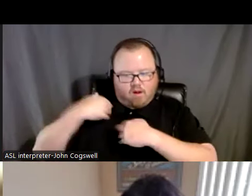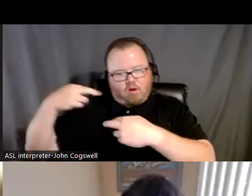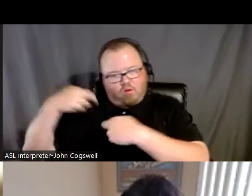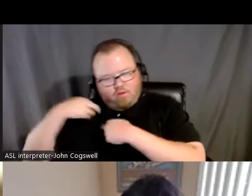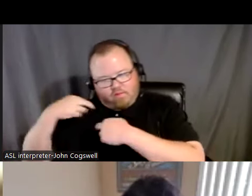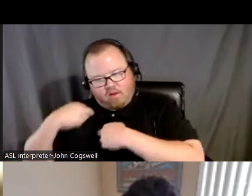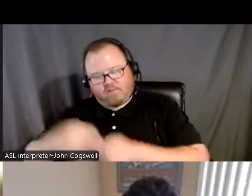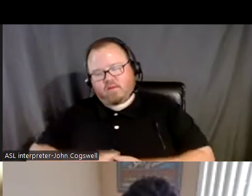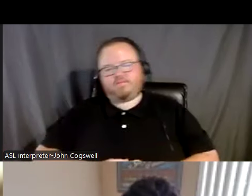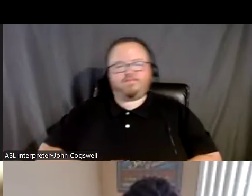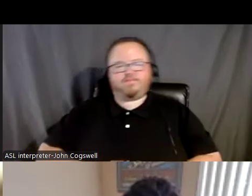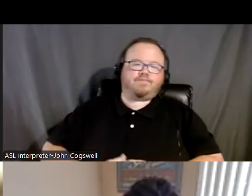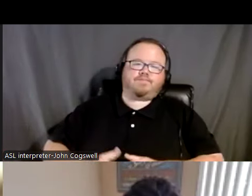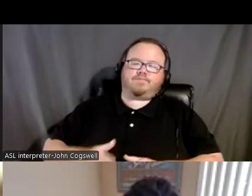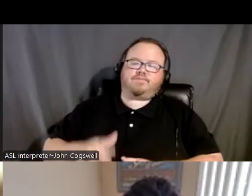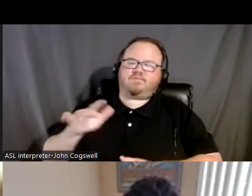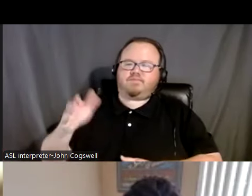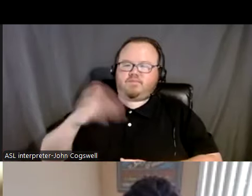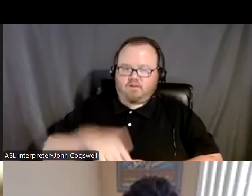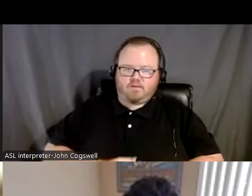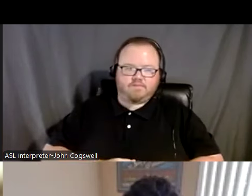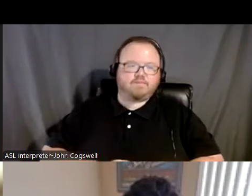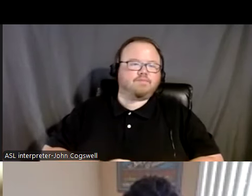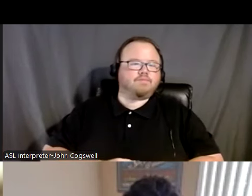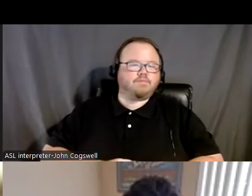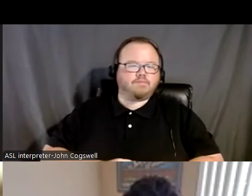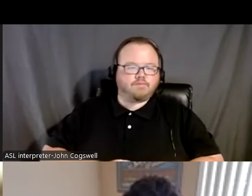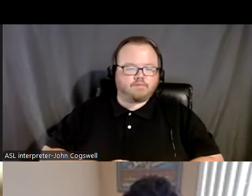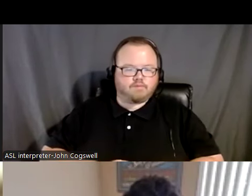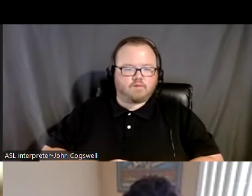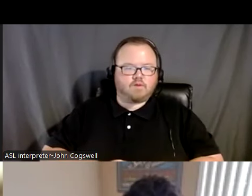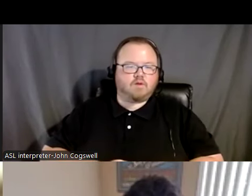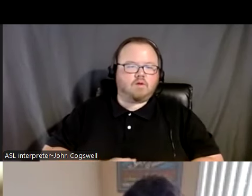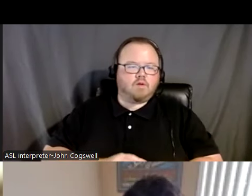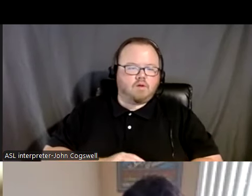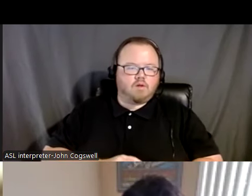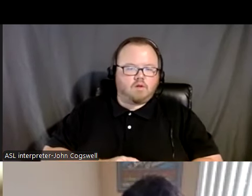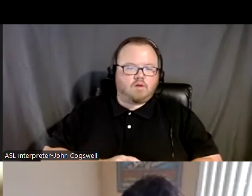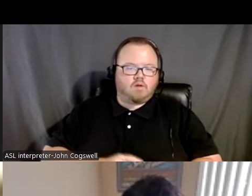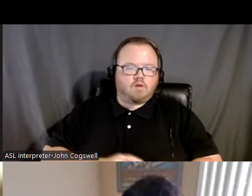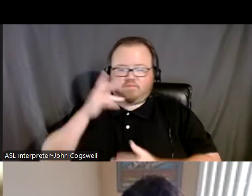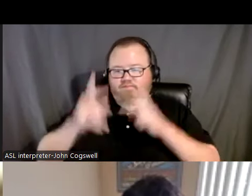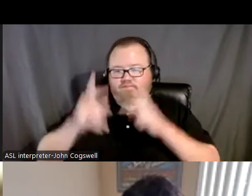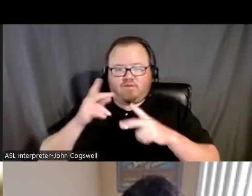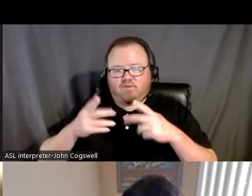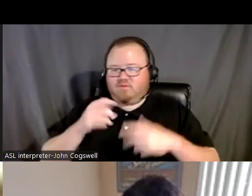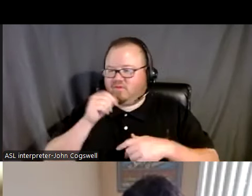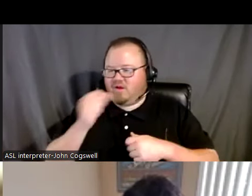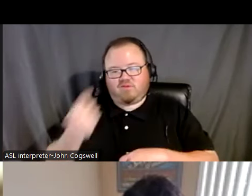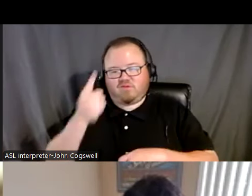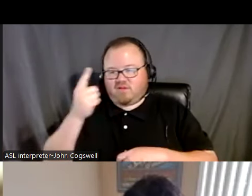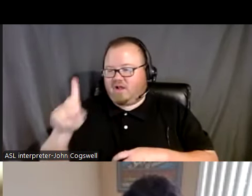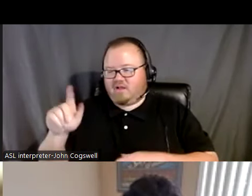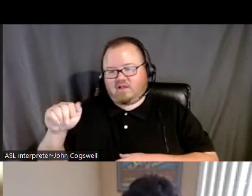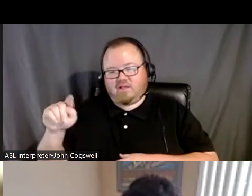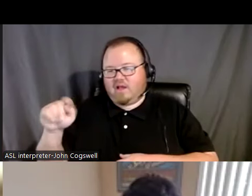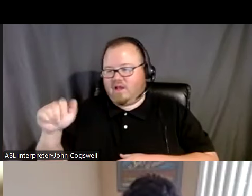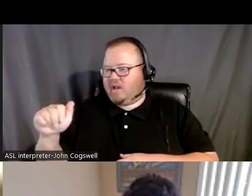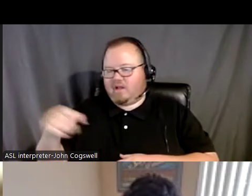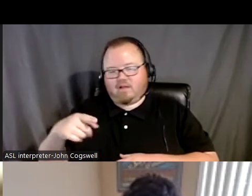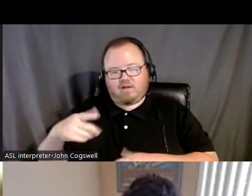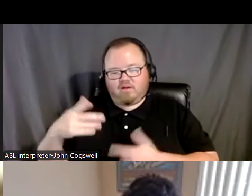next slide, we'll go down to a little bit more of that information. We're told that people want to understand the data,